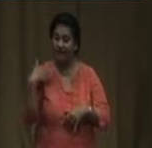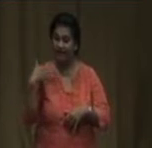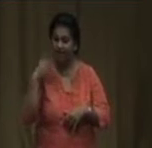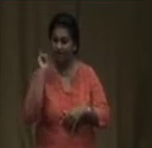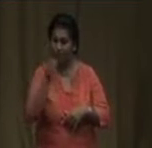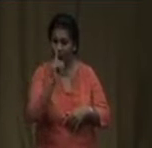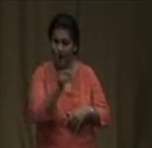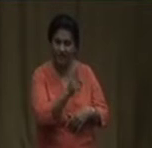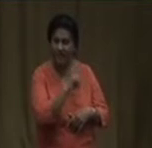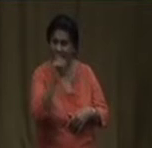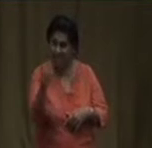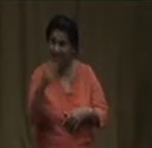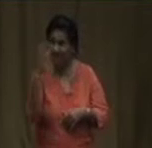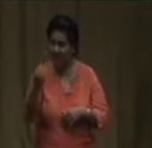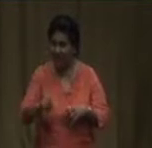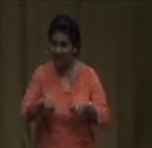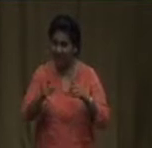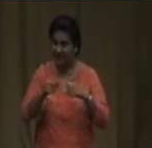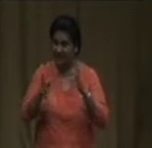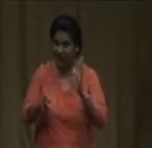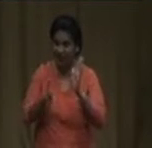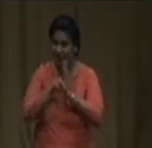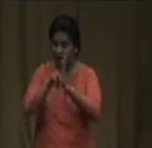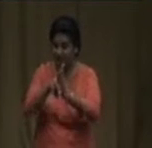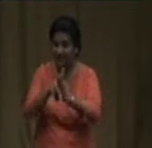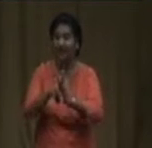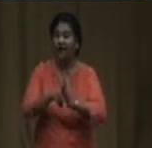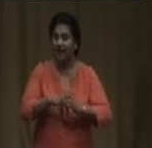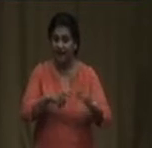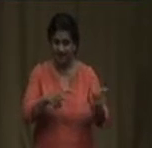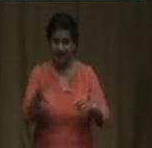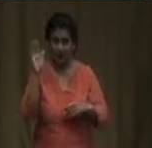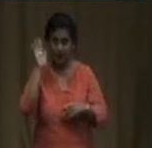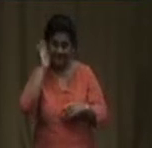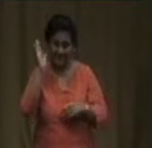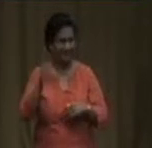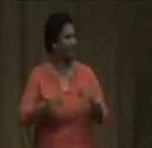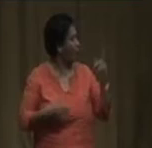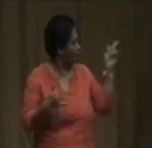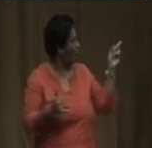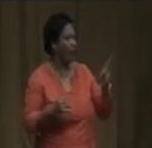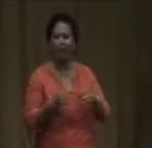is, if you do suffer from hypertension, it's best to listen to me under parental guidance.